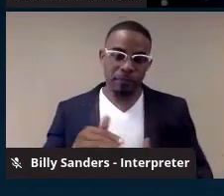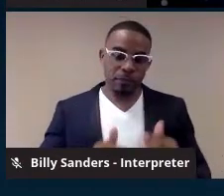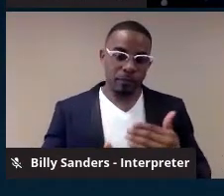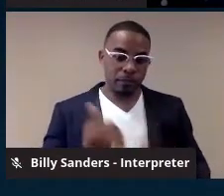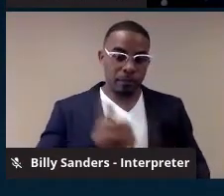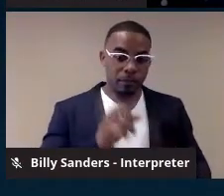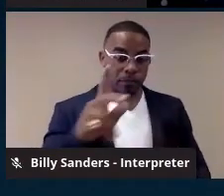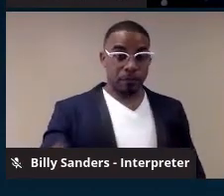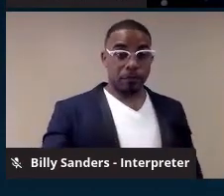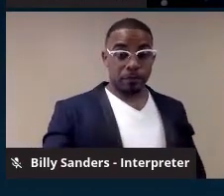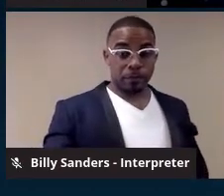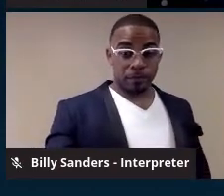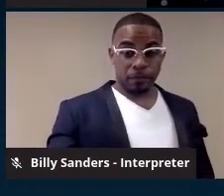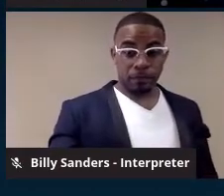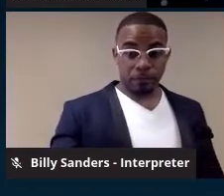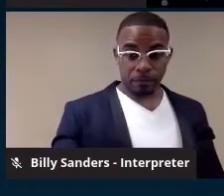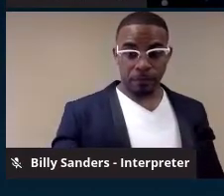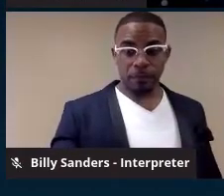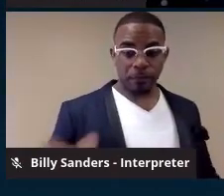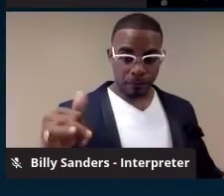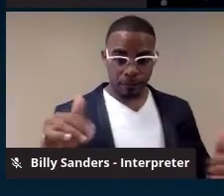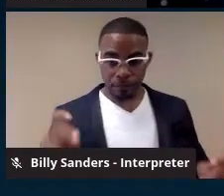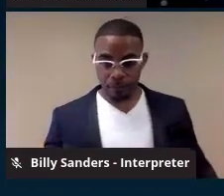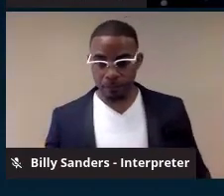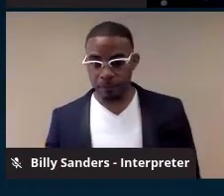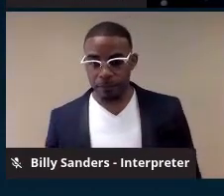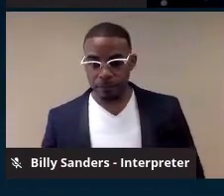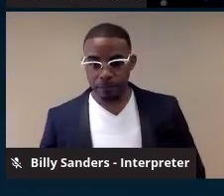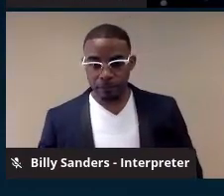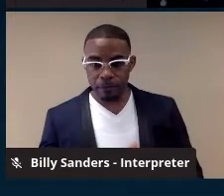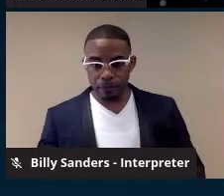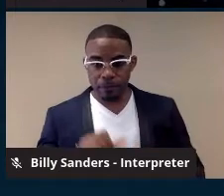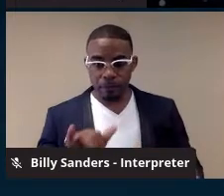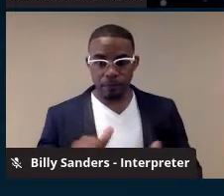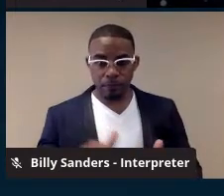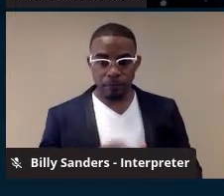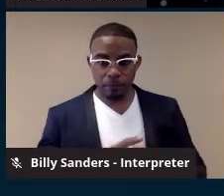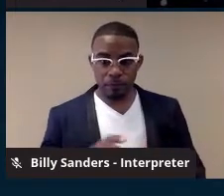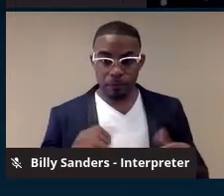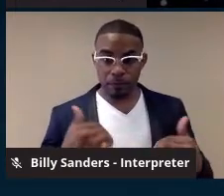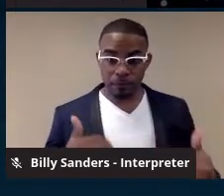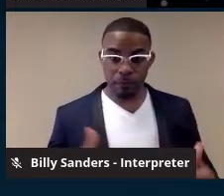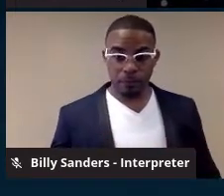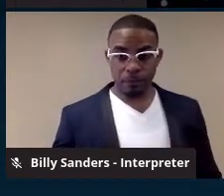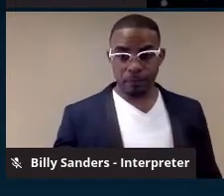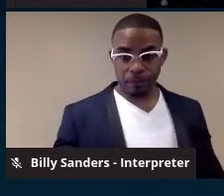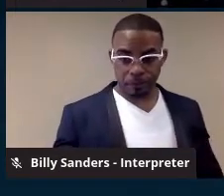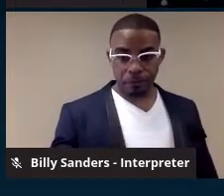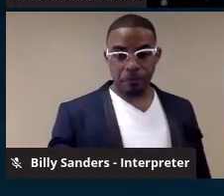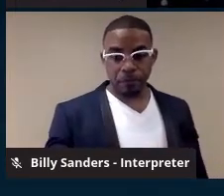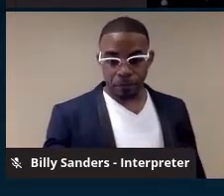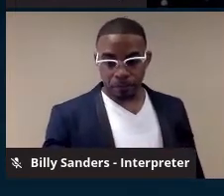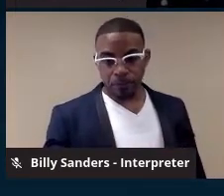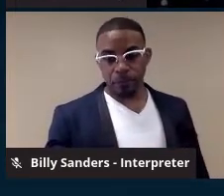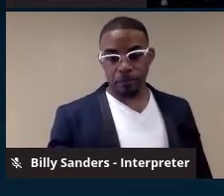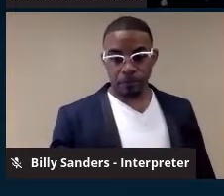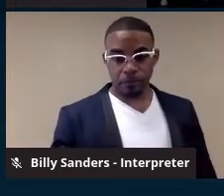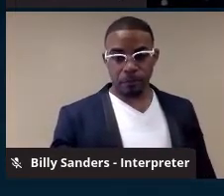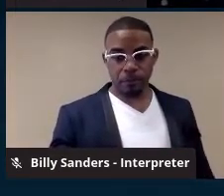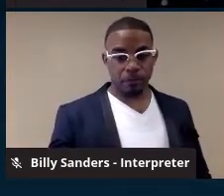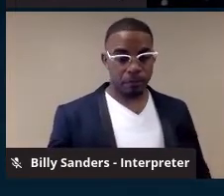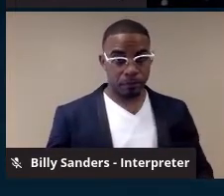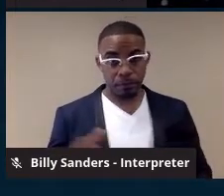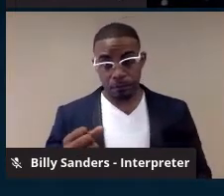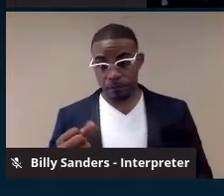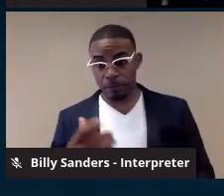name and it's got the link that you can link out and listen to it. So it worked. So to get a whole new route